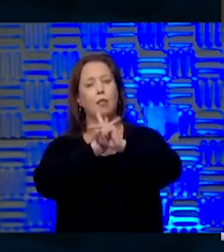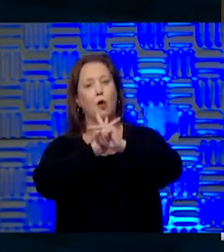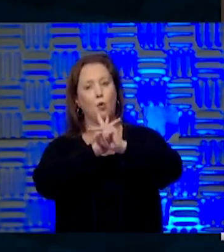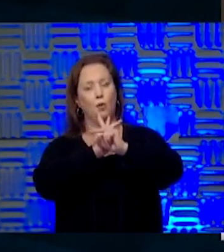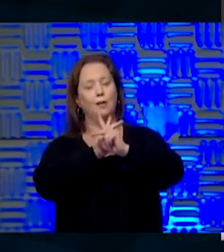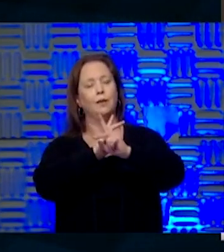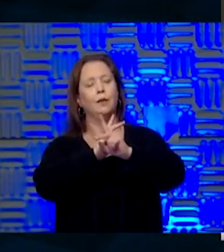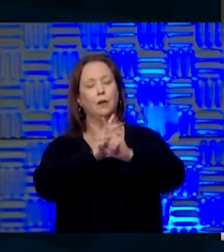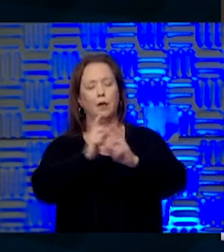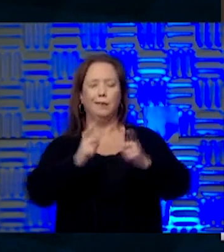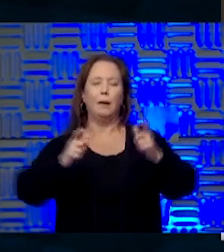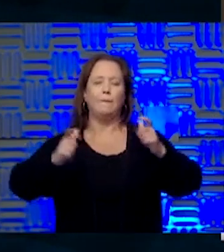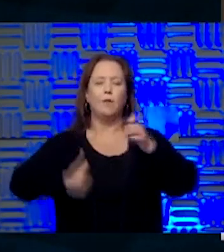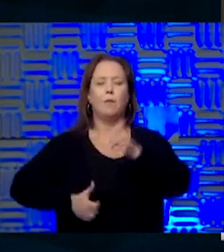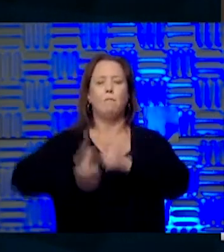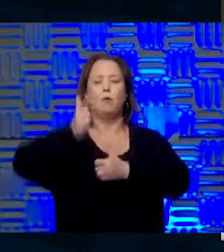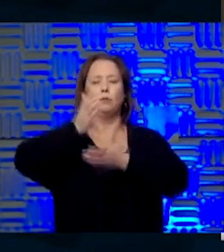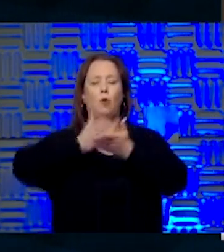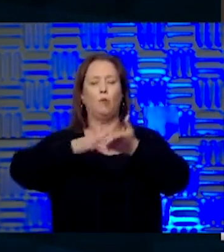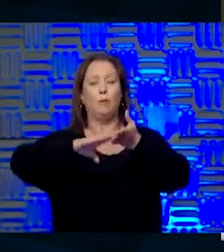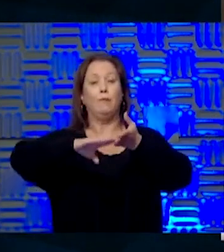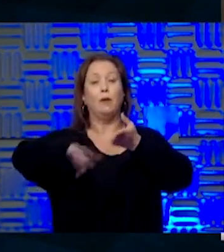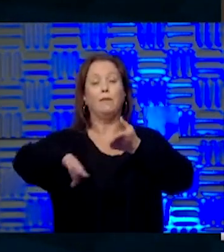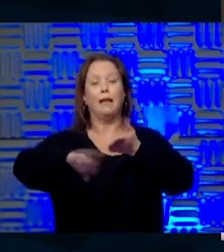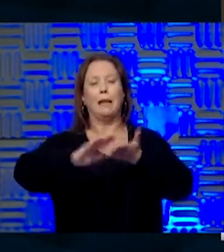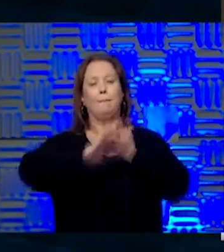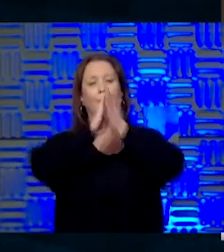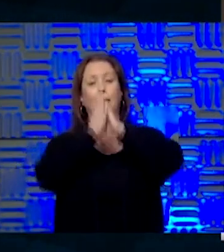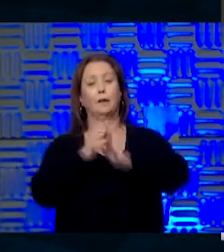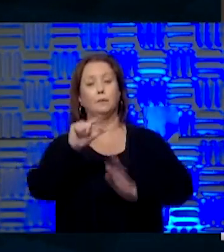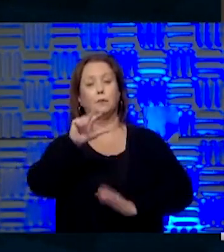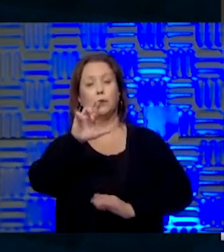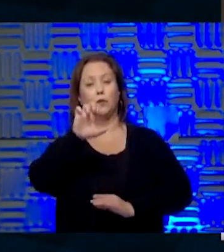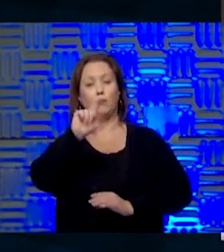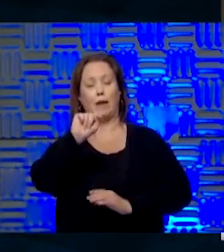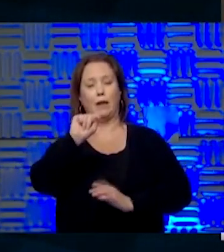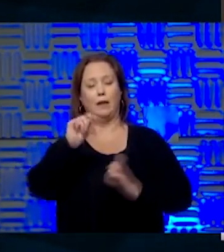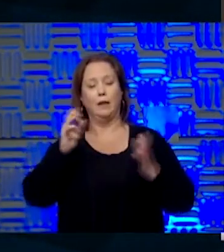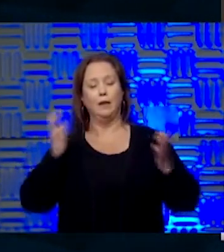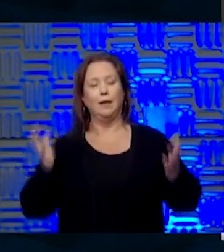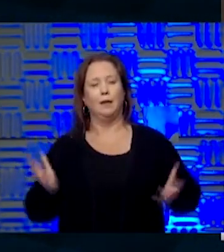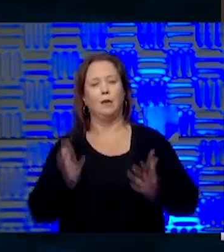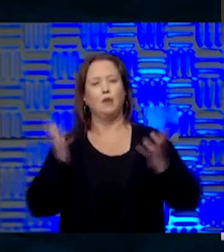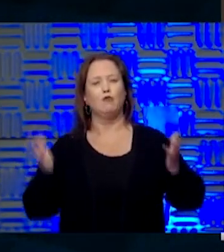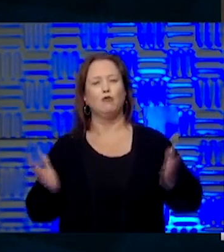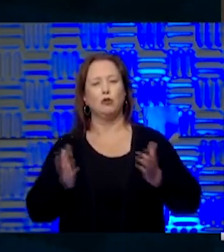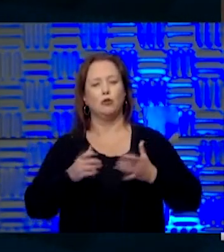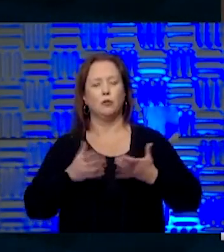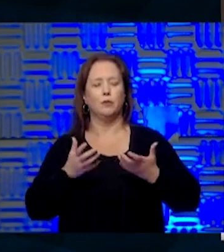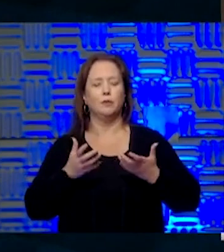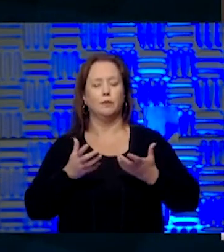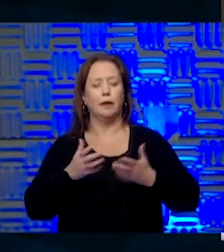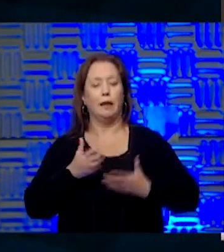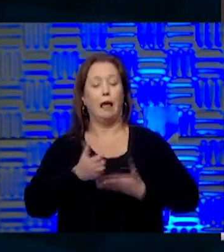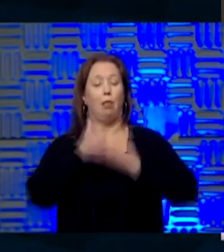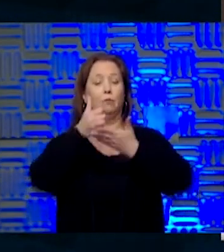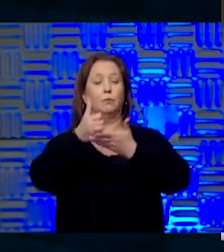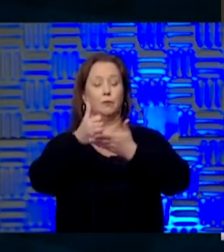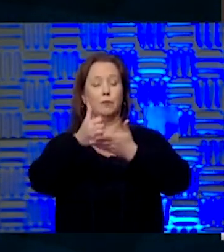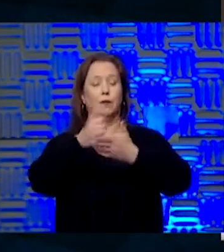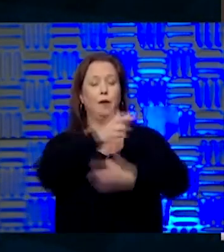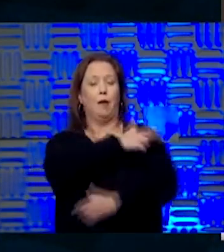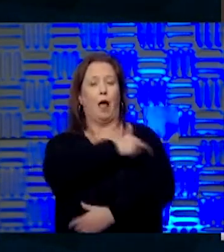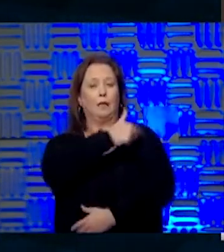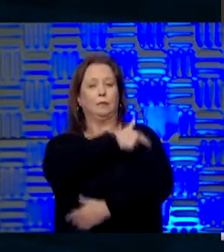forgiven, and it becomes a grant. It rewards and encourages, and in many cases enables, the